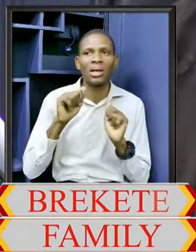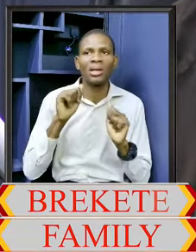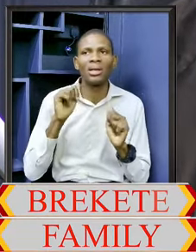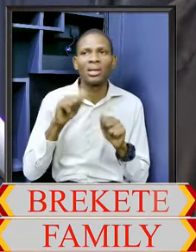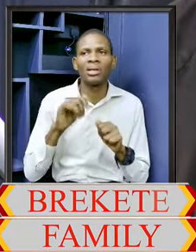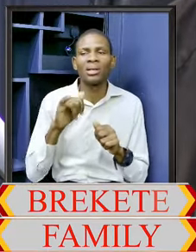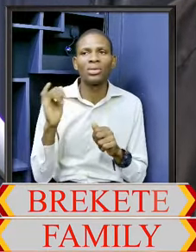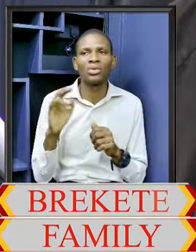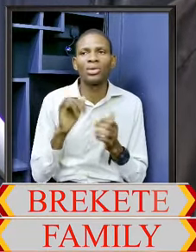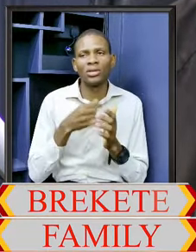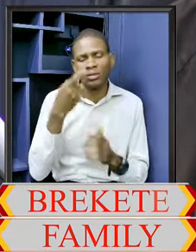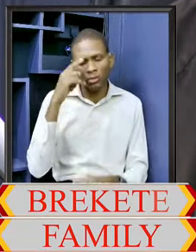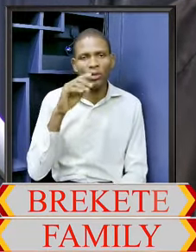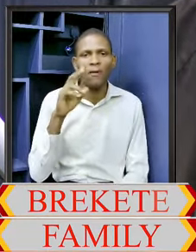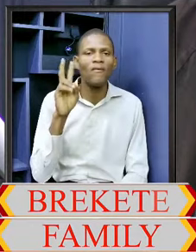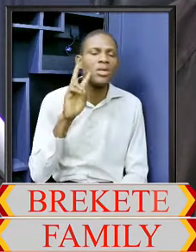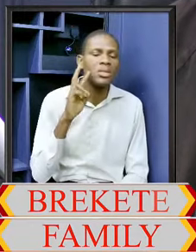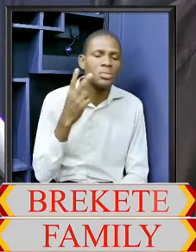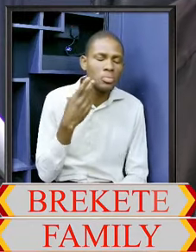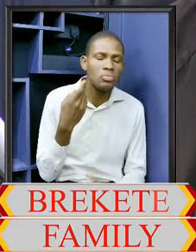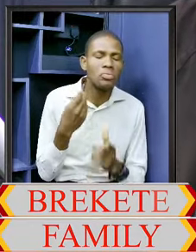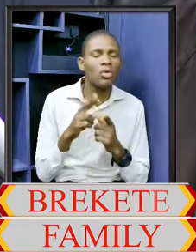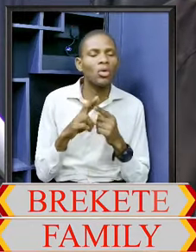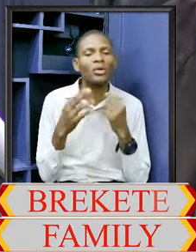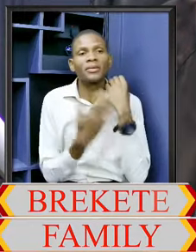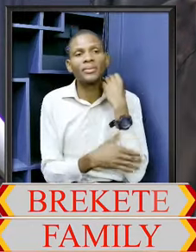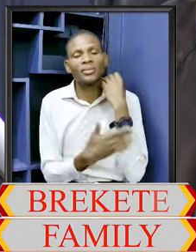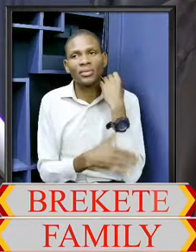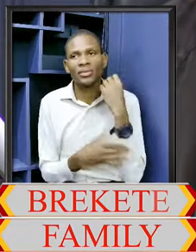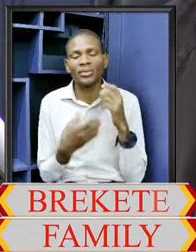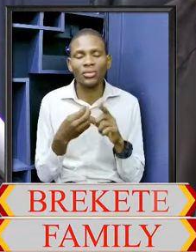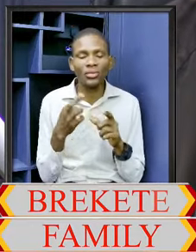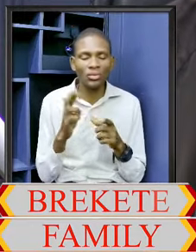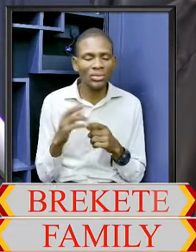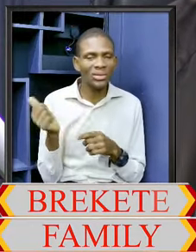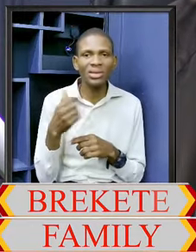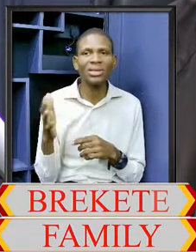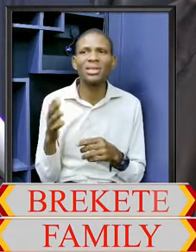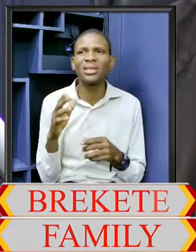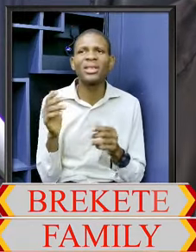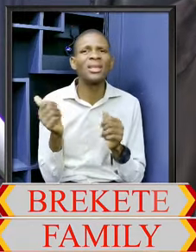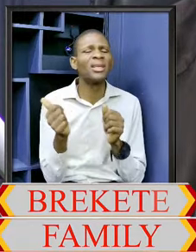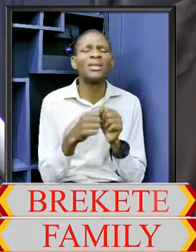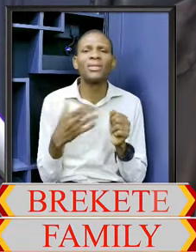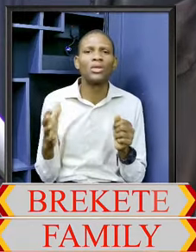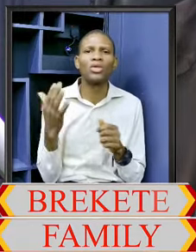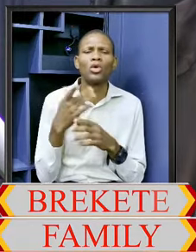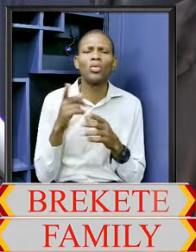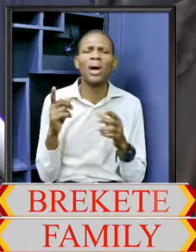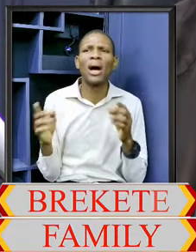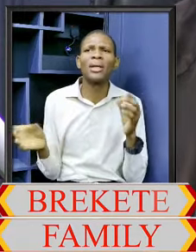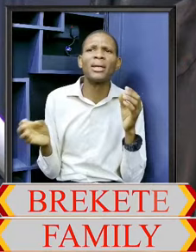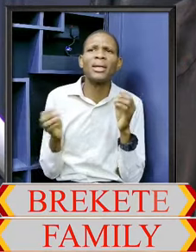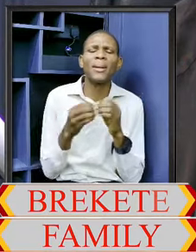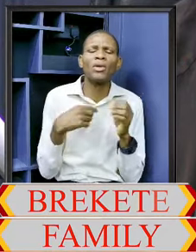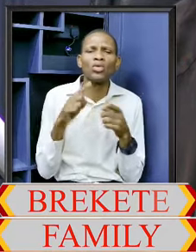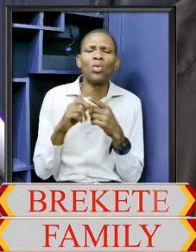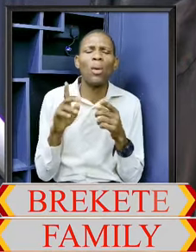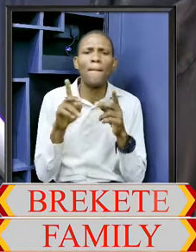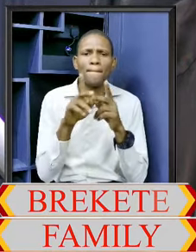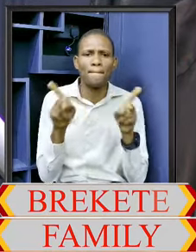thing for vegetables. They feel use them for yam. They feel use them for cassava. Everything. Somebody added me to one platform. I don't know what it